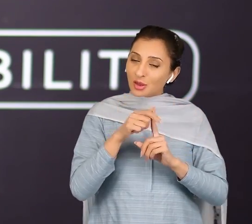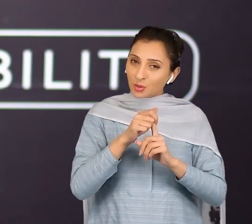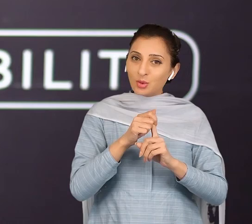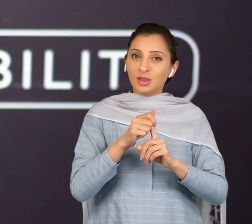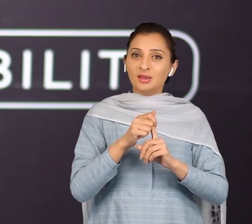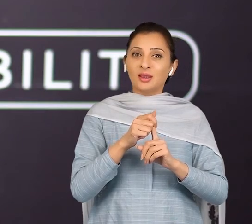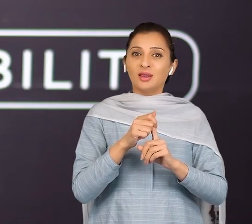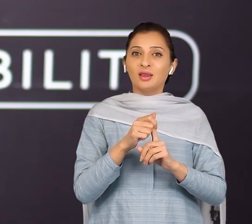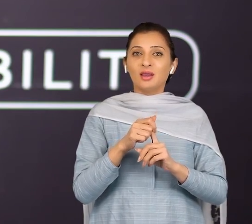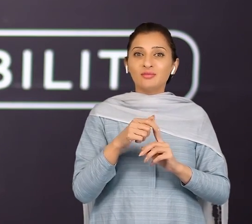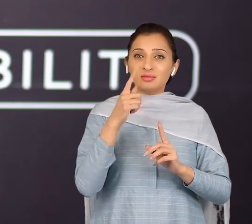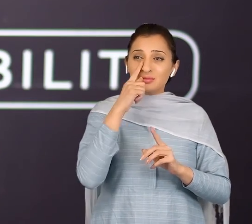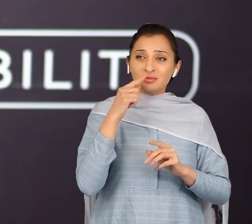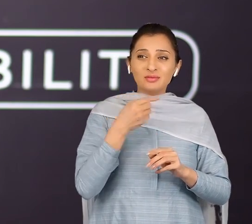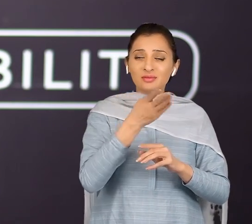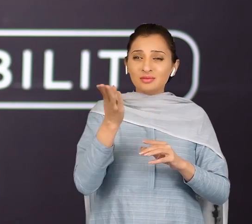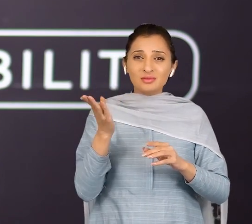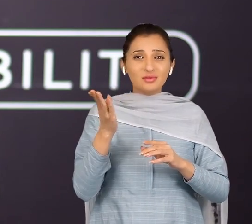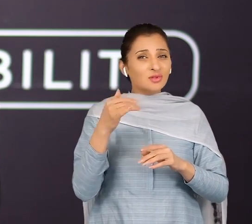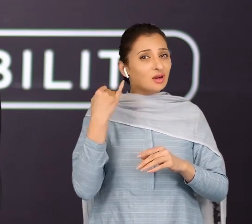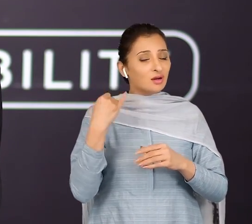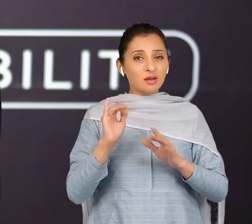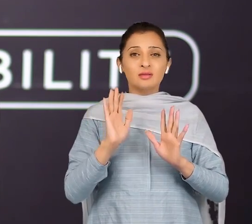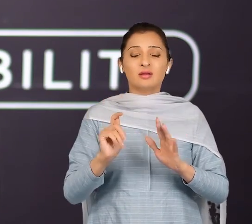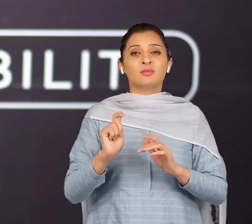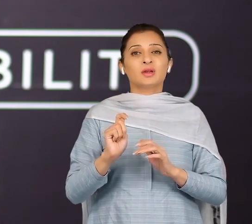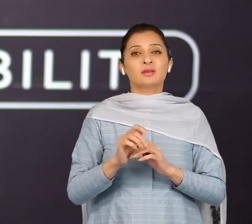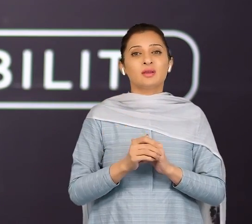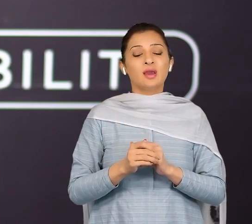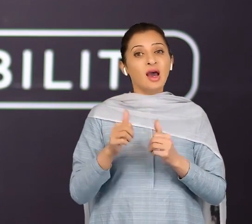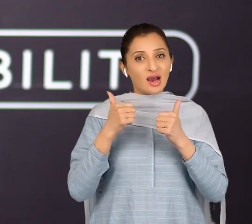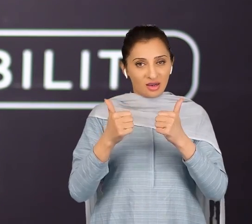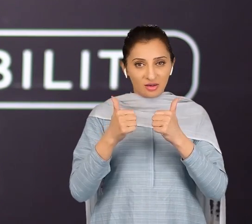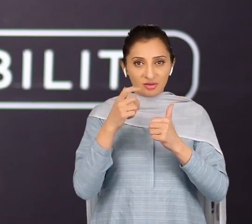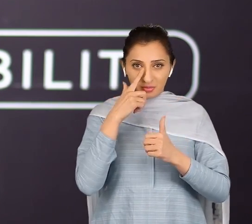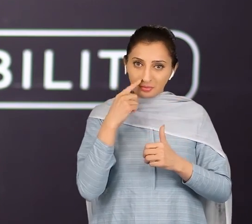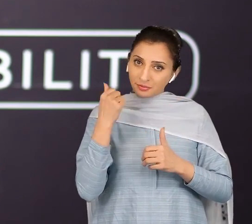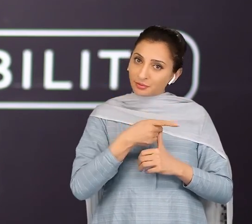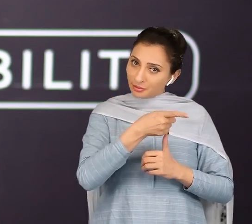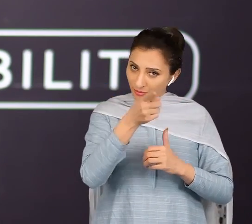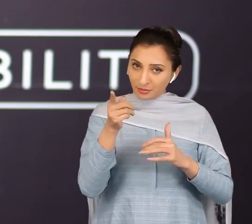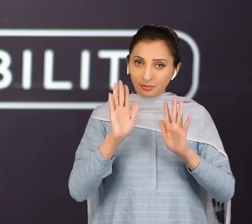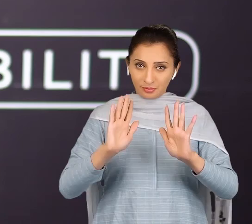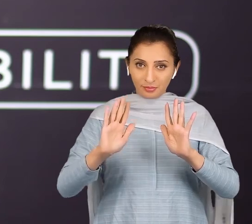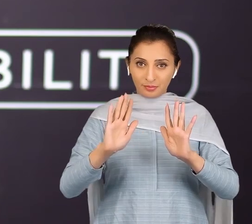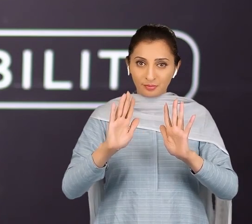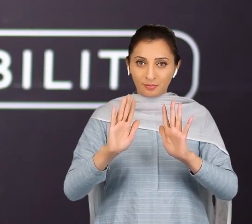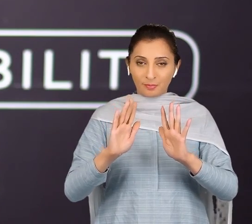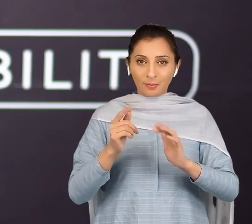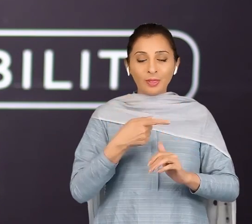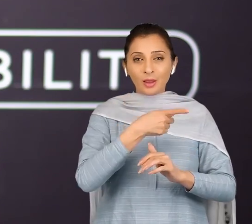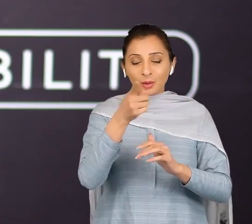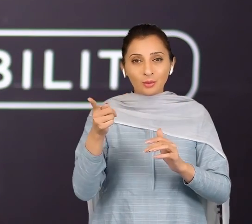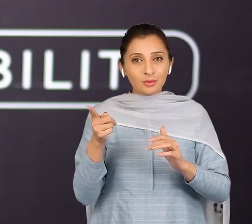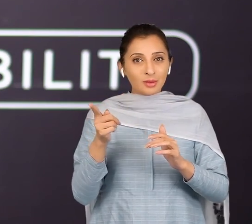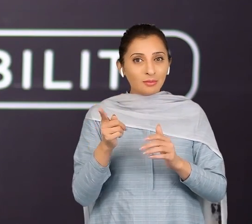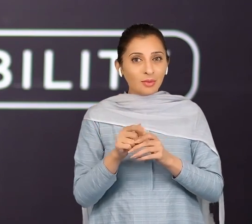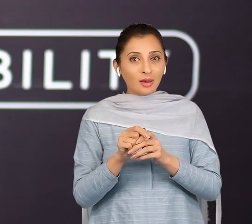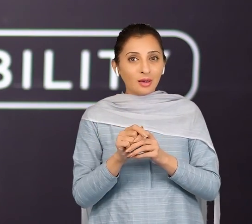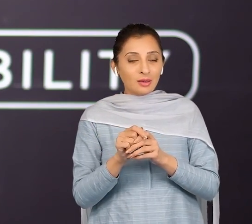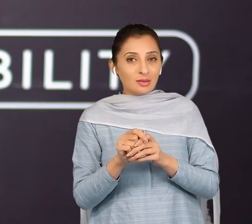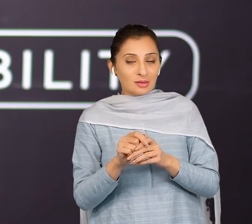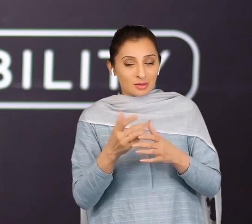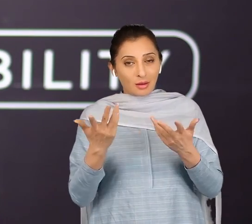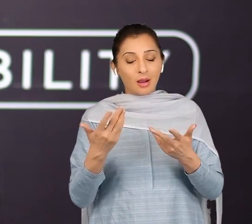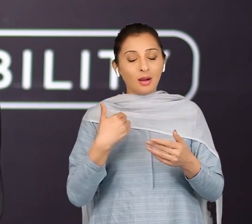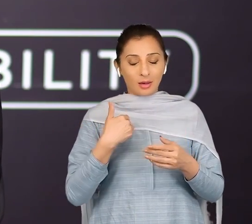so deserve. They've seen so much, they've seen the worst of humans, but that's not it. Good humans exist, good humans are all around us. They